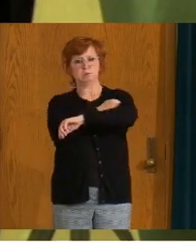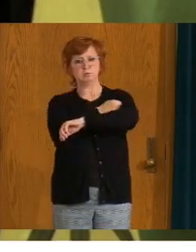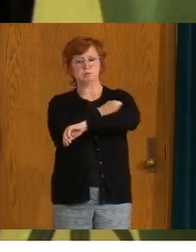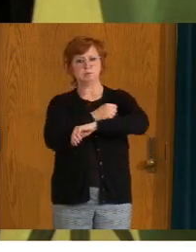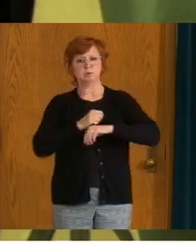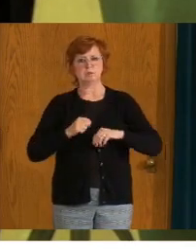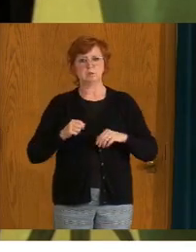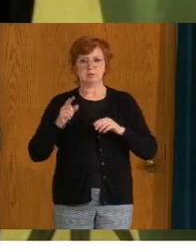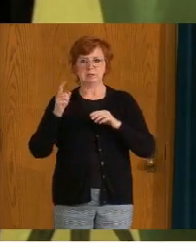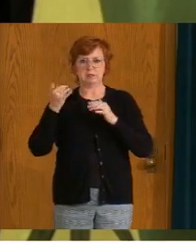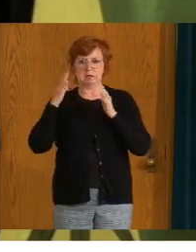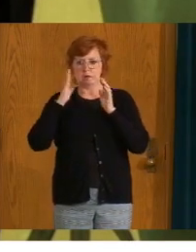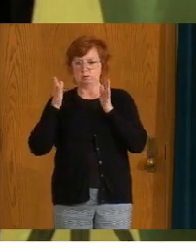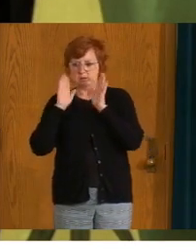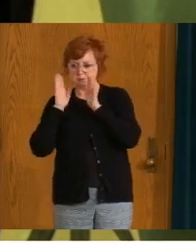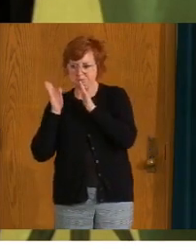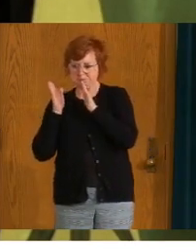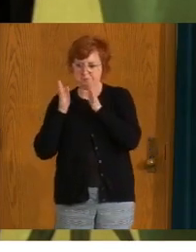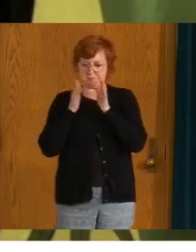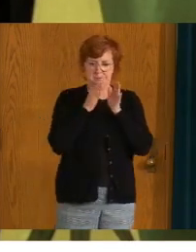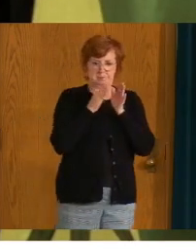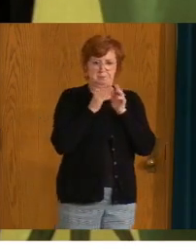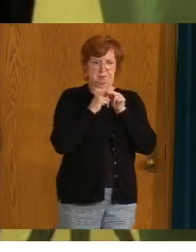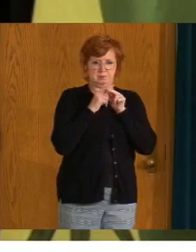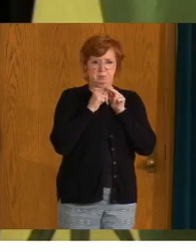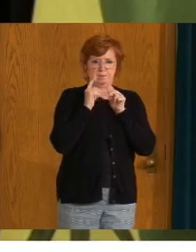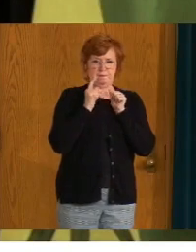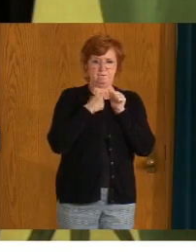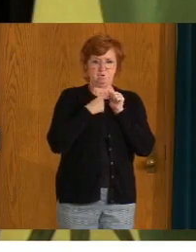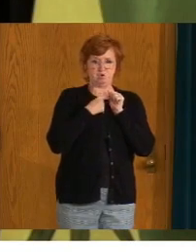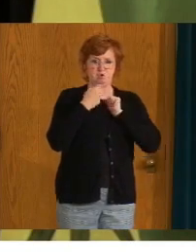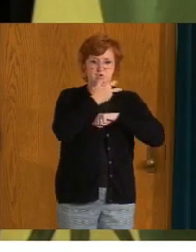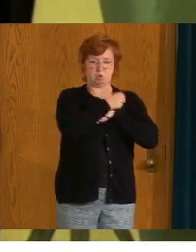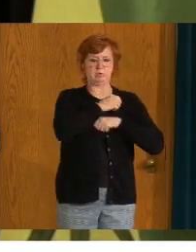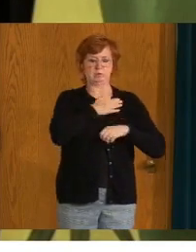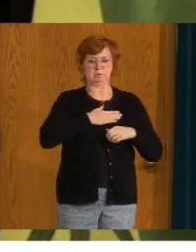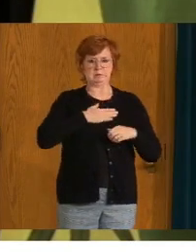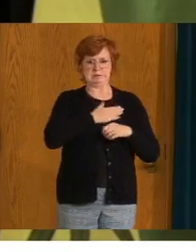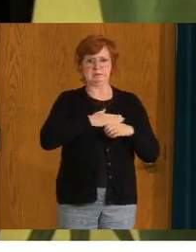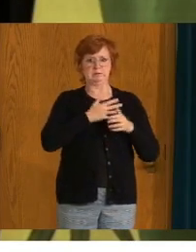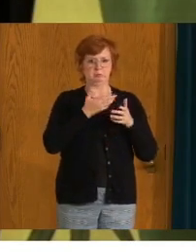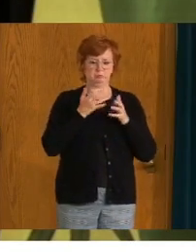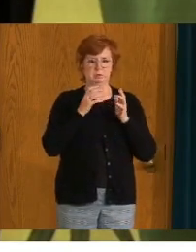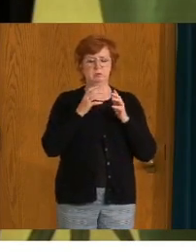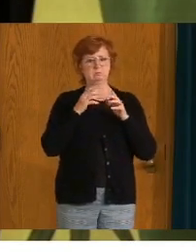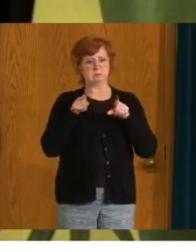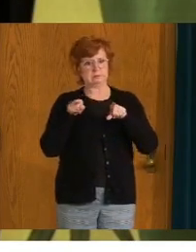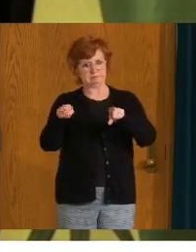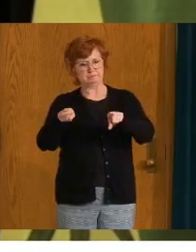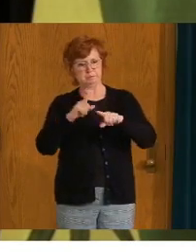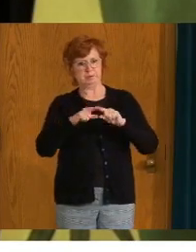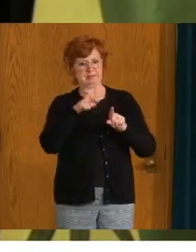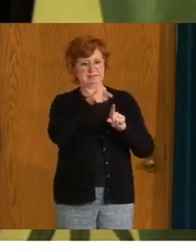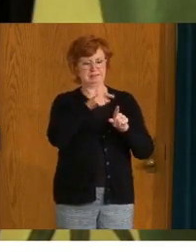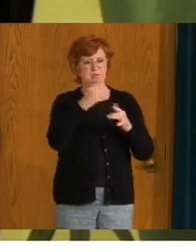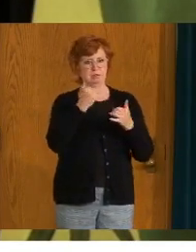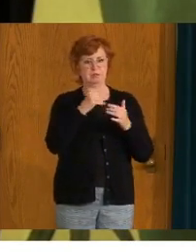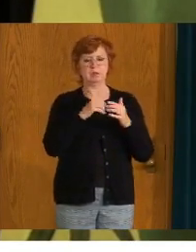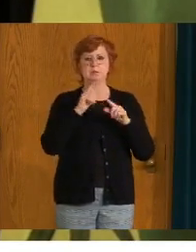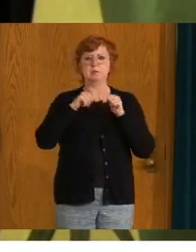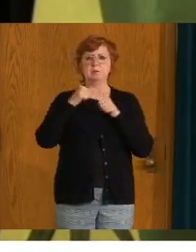on our first dose strategy here to address, if you think back to I think Dr. Shahab had said the